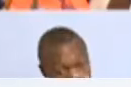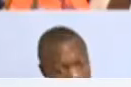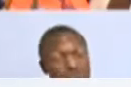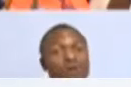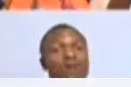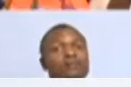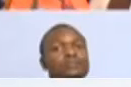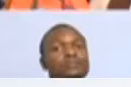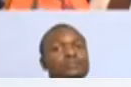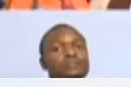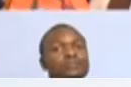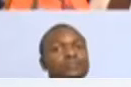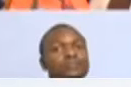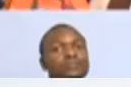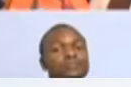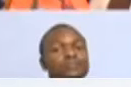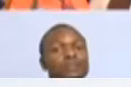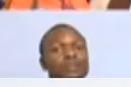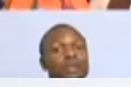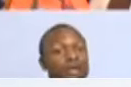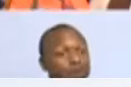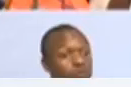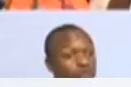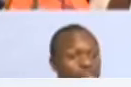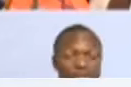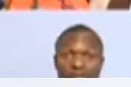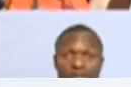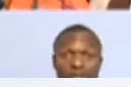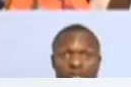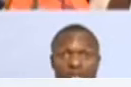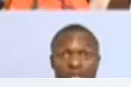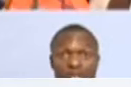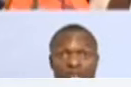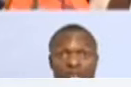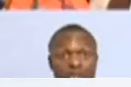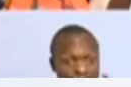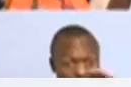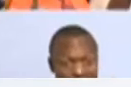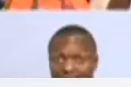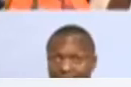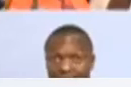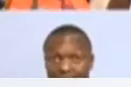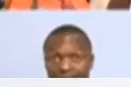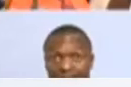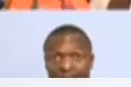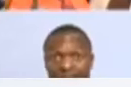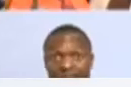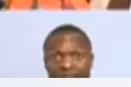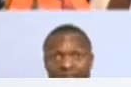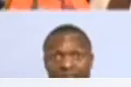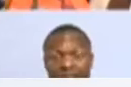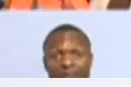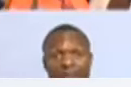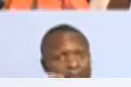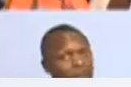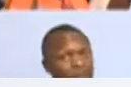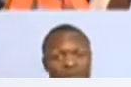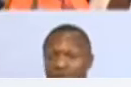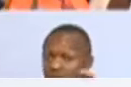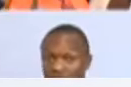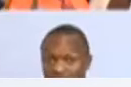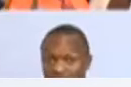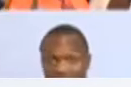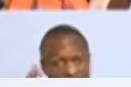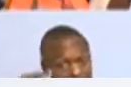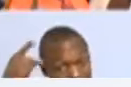behind ethnicity, to hide behind religion, to hide behind political party